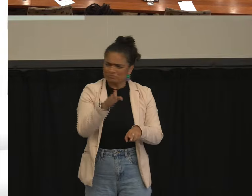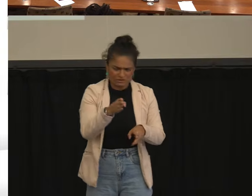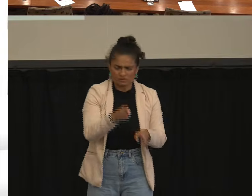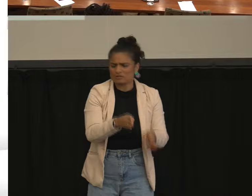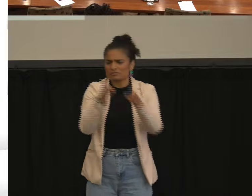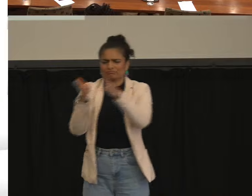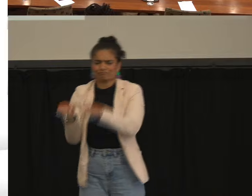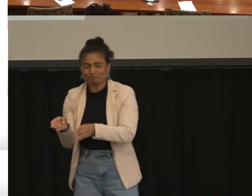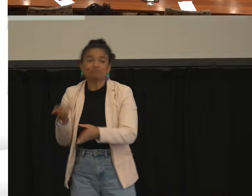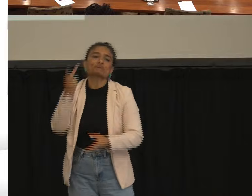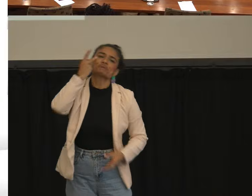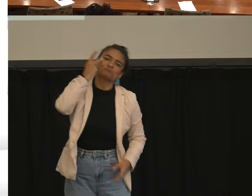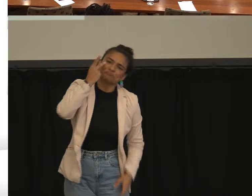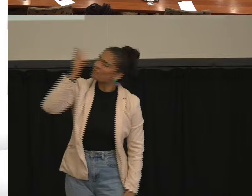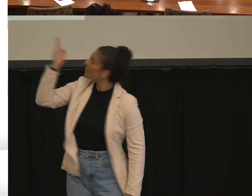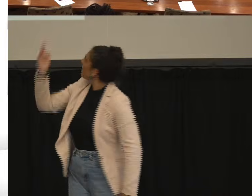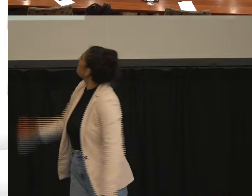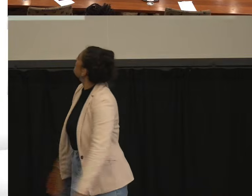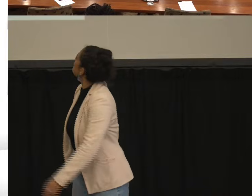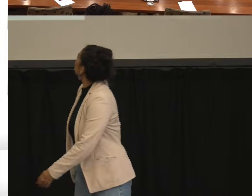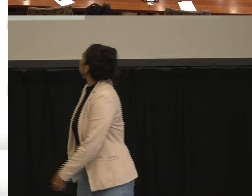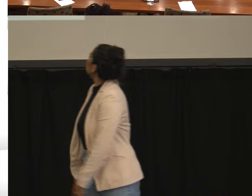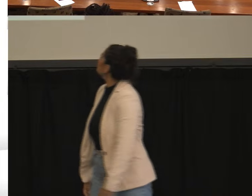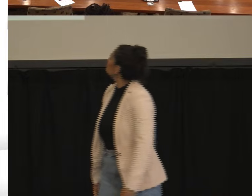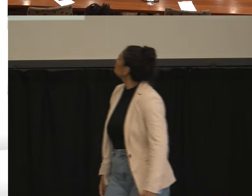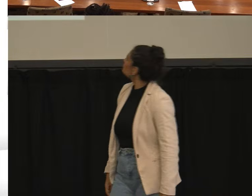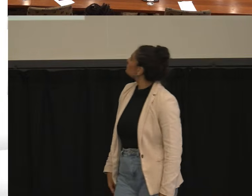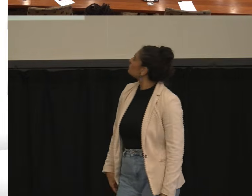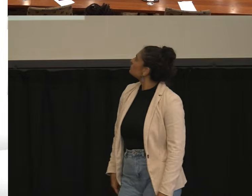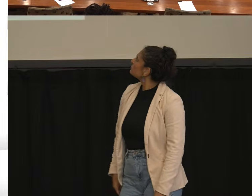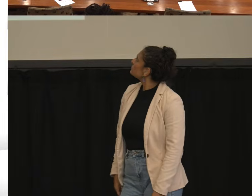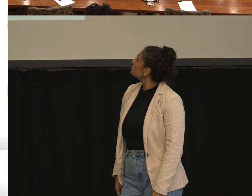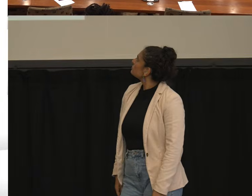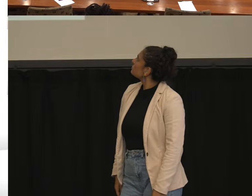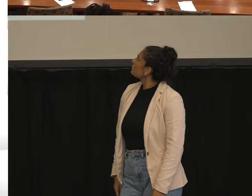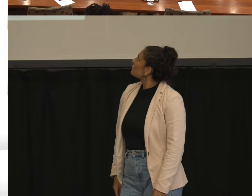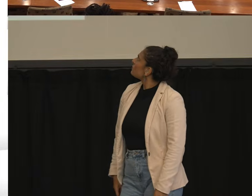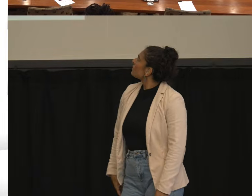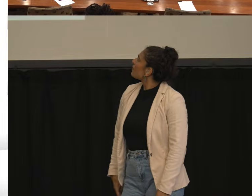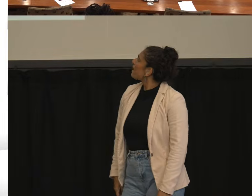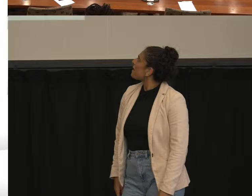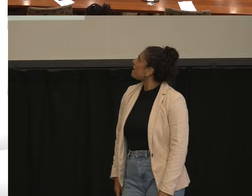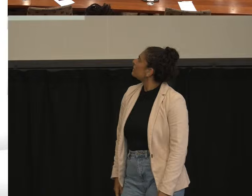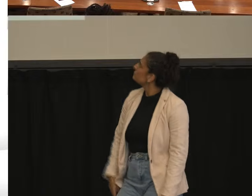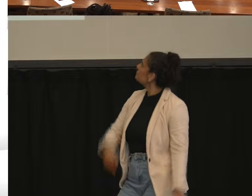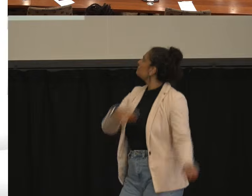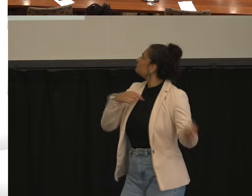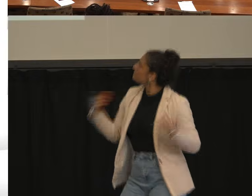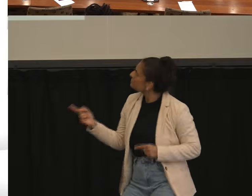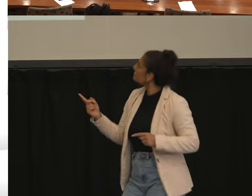we're not doing DVDs, USBs are no longer working, we need to think of what else is possible.